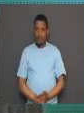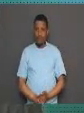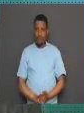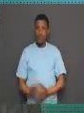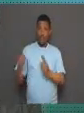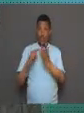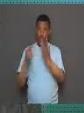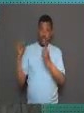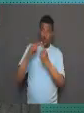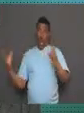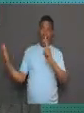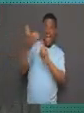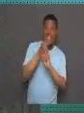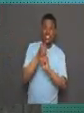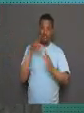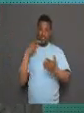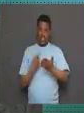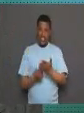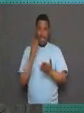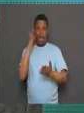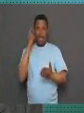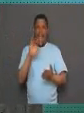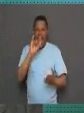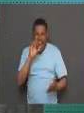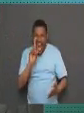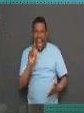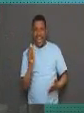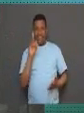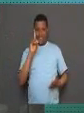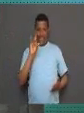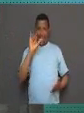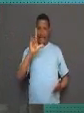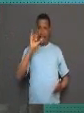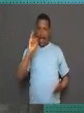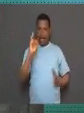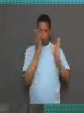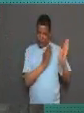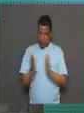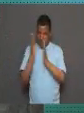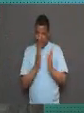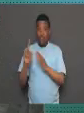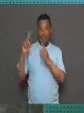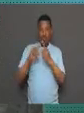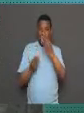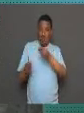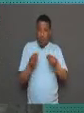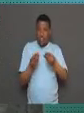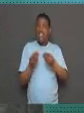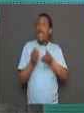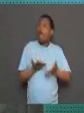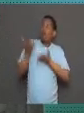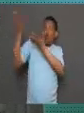To achieve this, ADLI is designed to stimulate the export